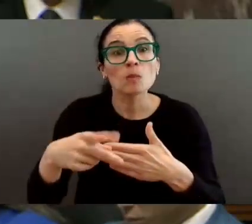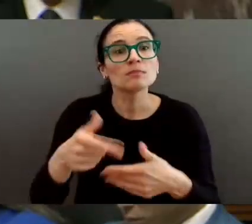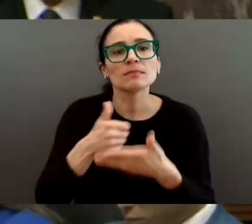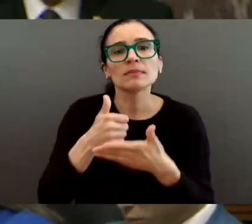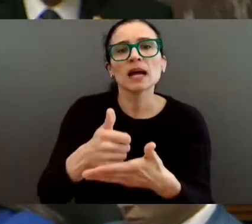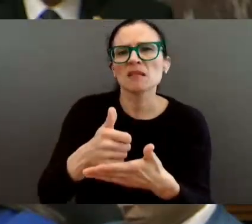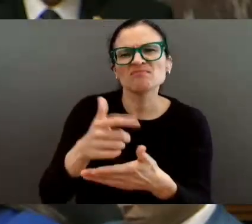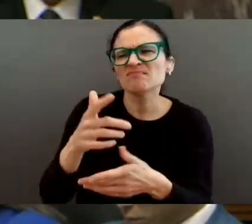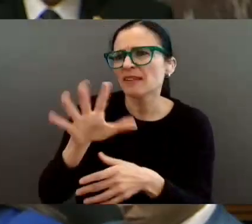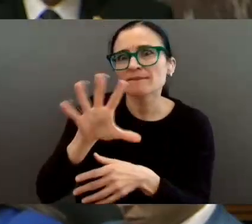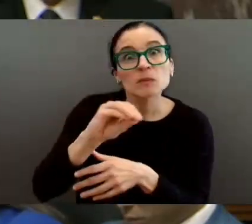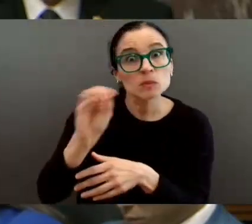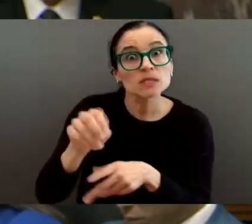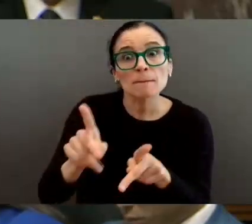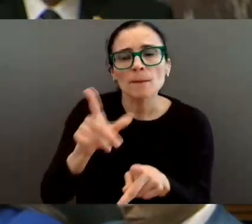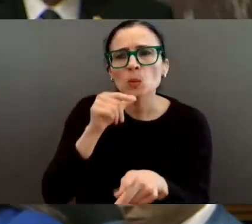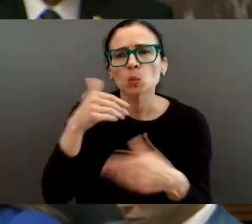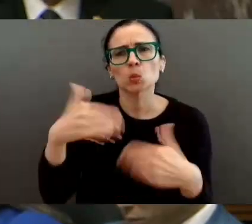addiction challenges,